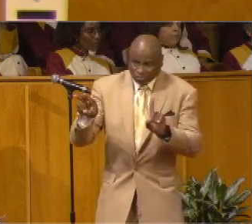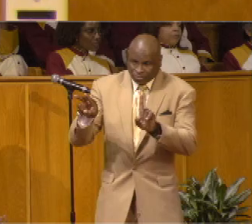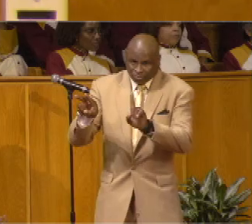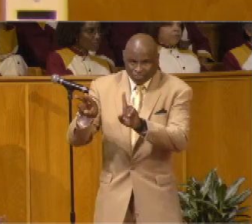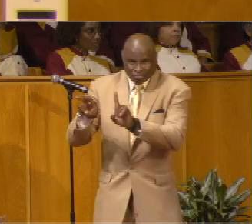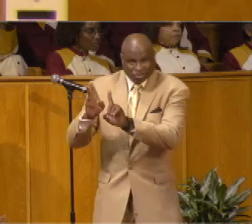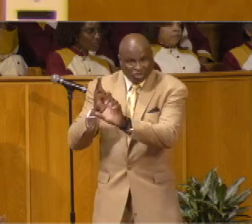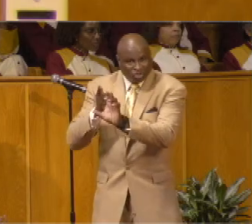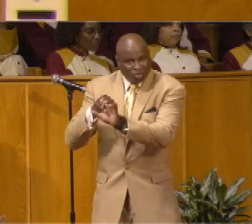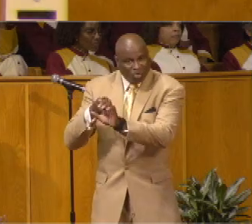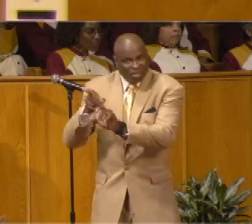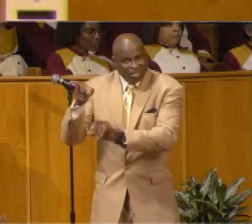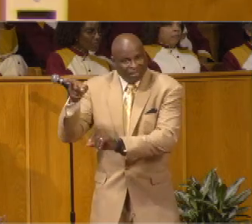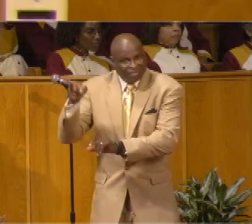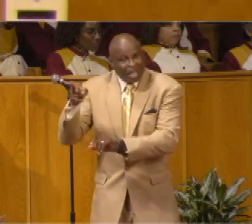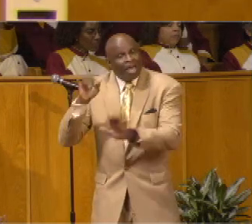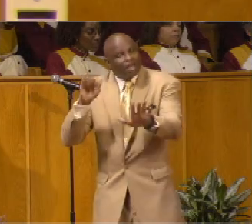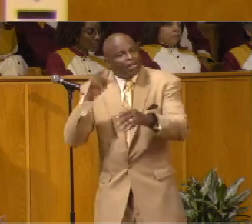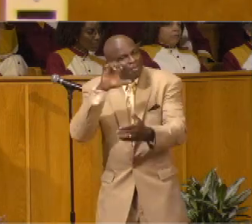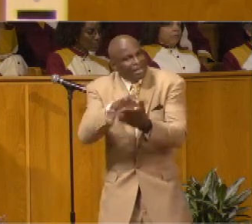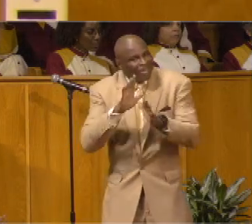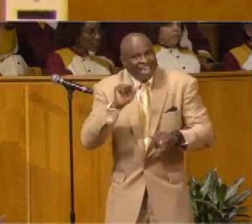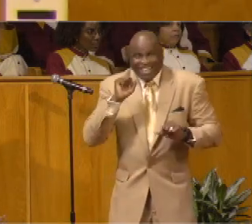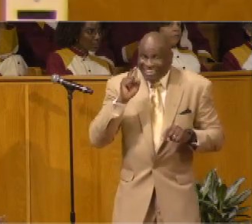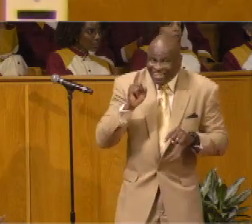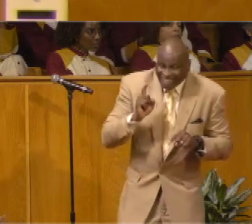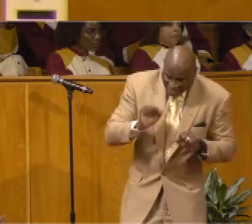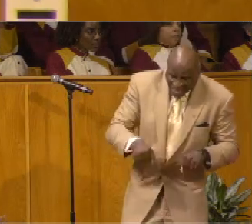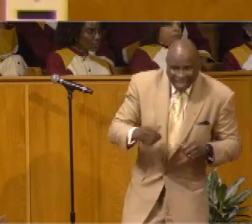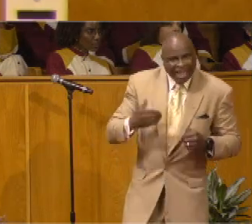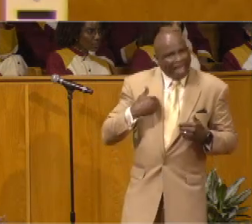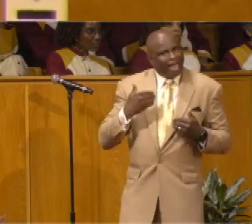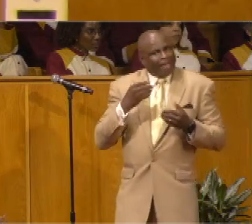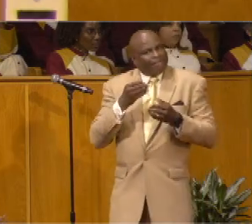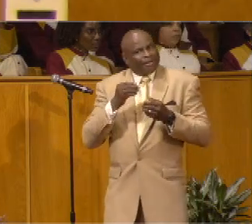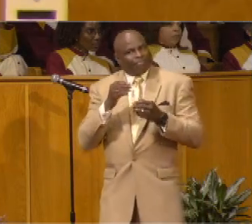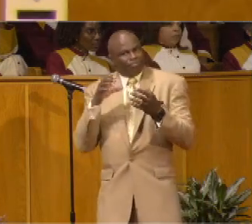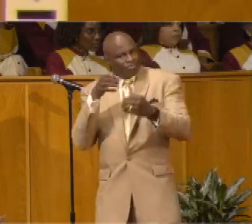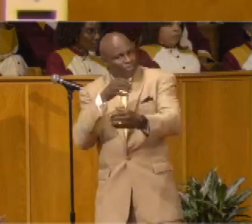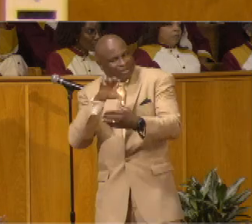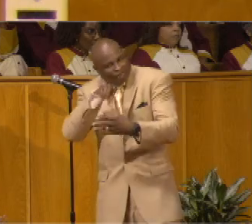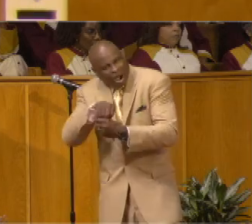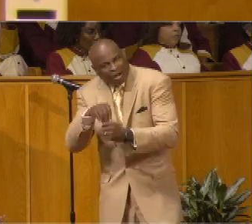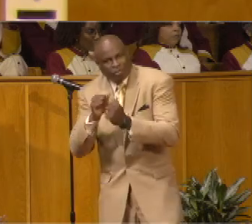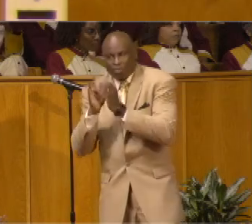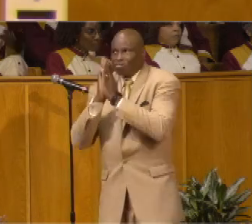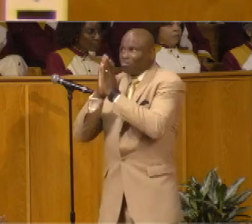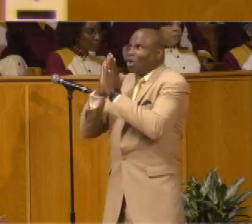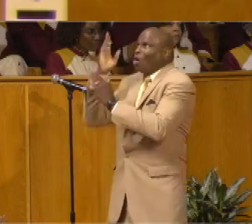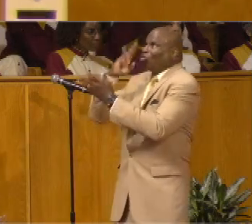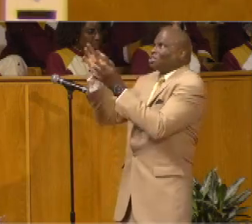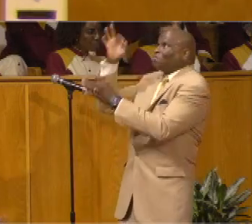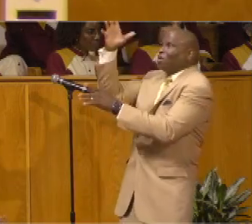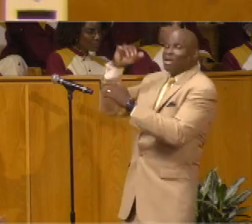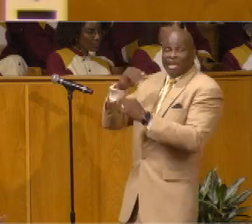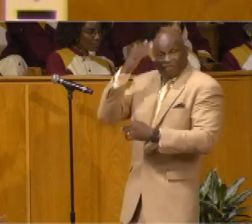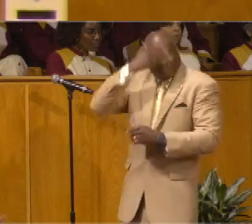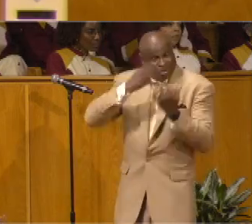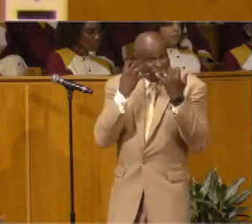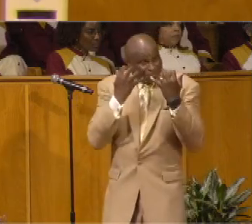So Paul says, listen, although every believer can have the access of the intercession in private prayer, the public